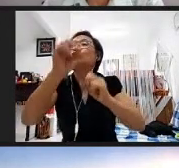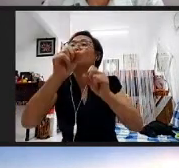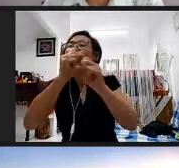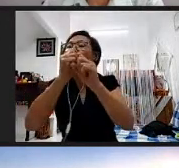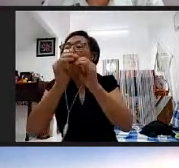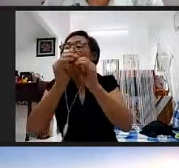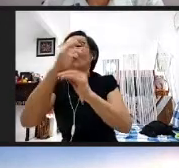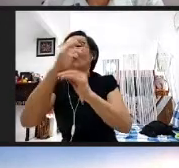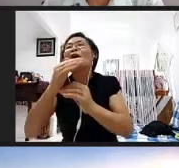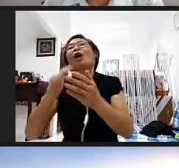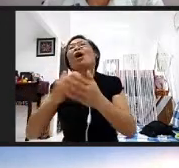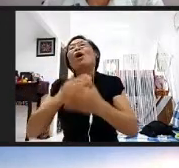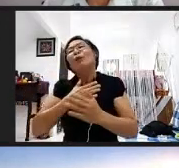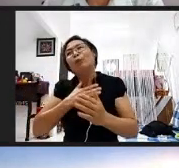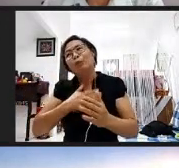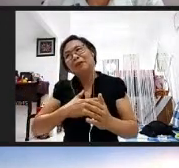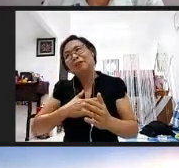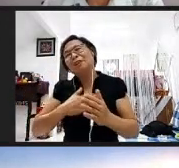good health.